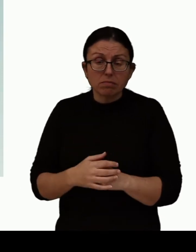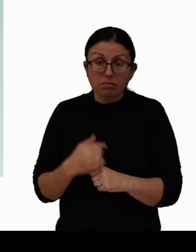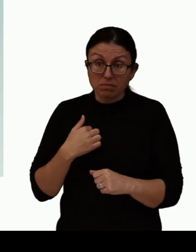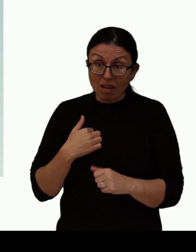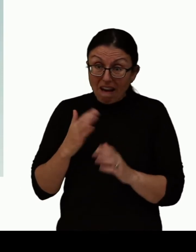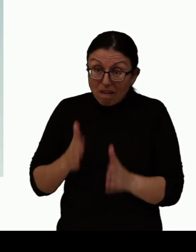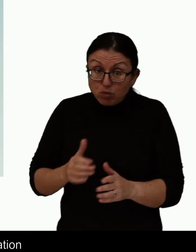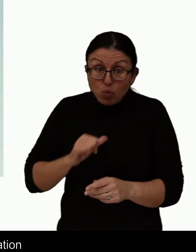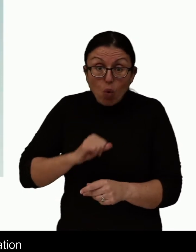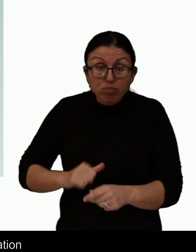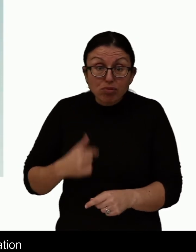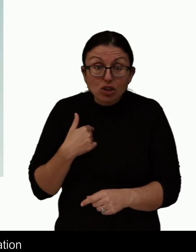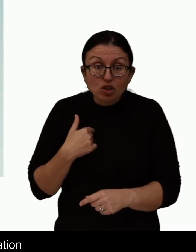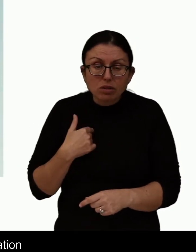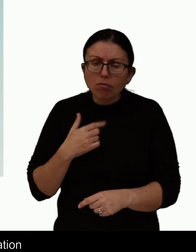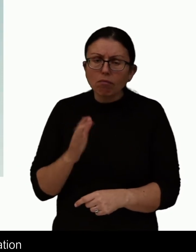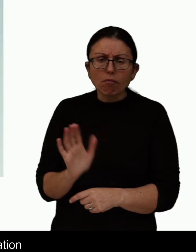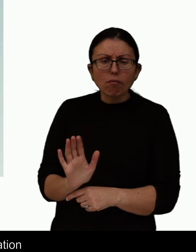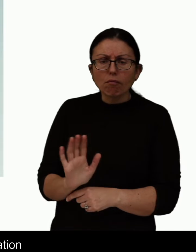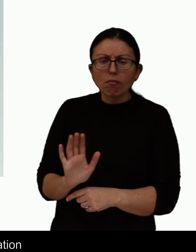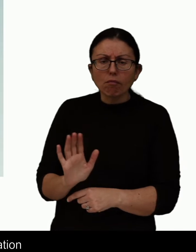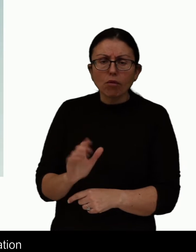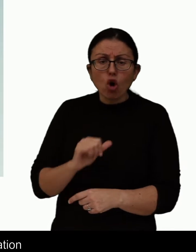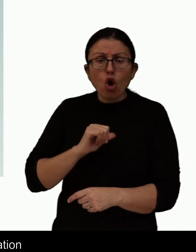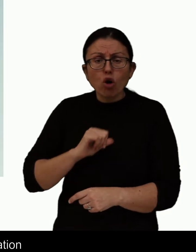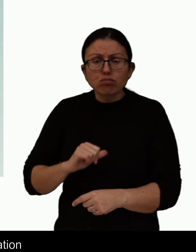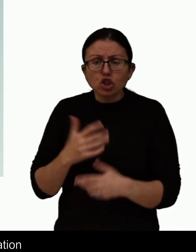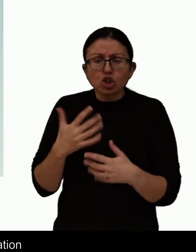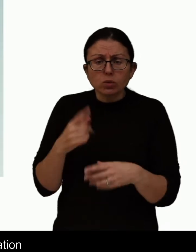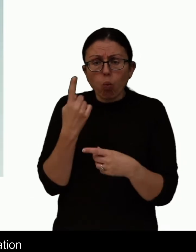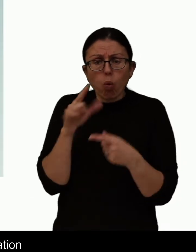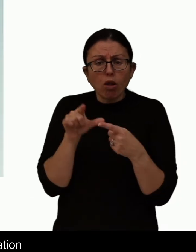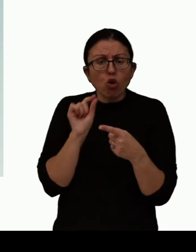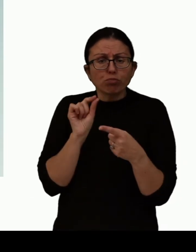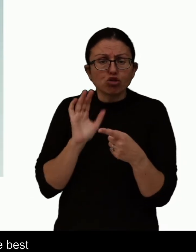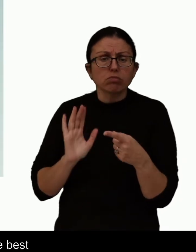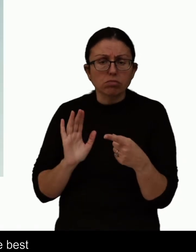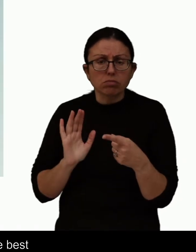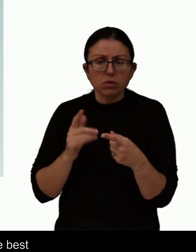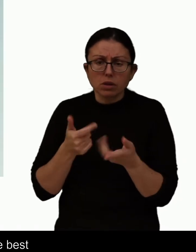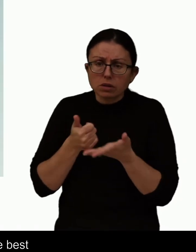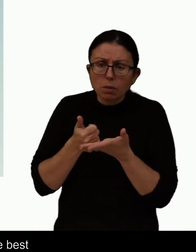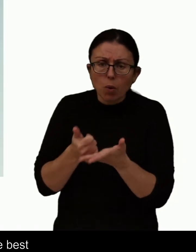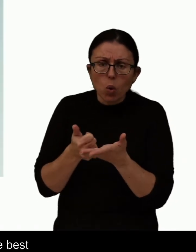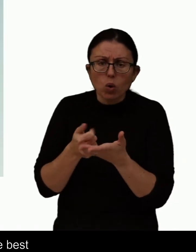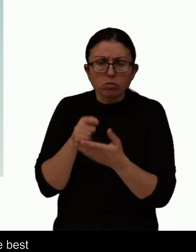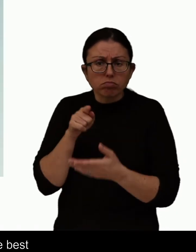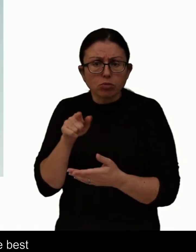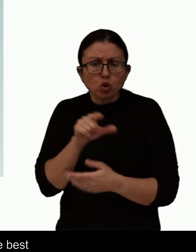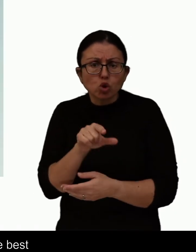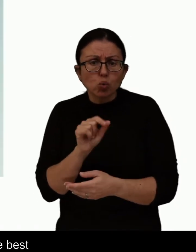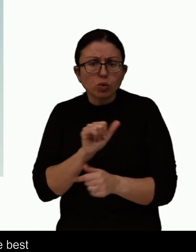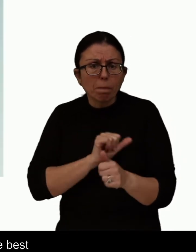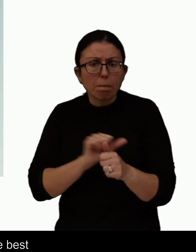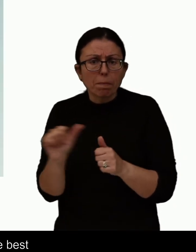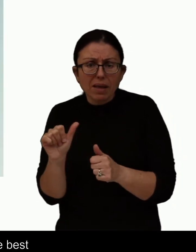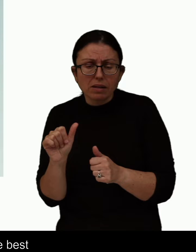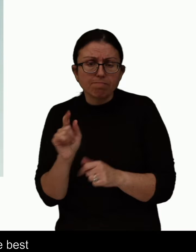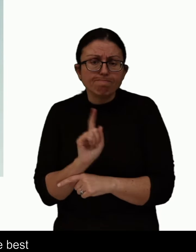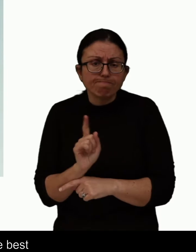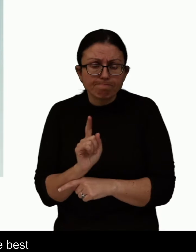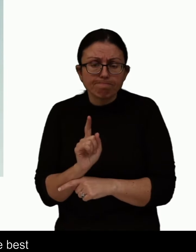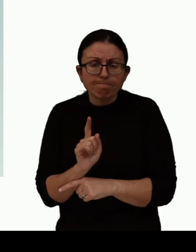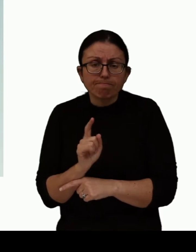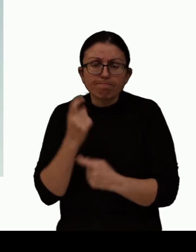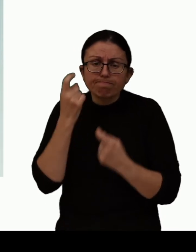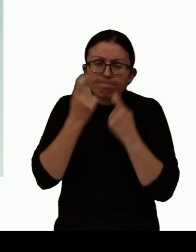an operation? Not necessarily. An operation is just one of your options. We'll support you to choose the best option for you. Give it some